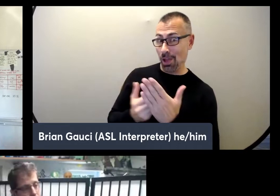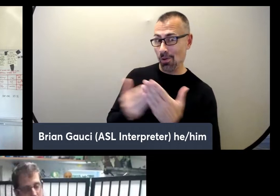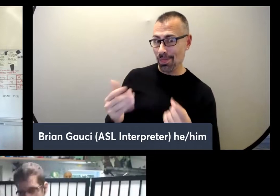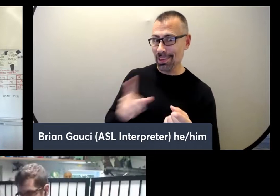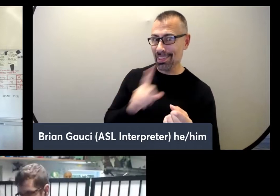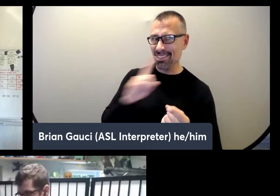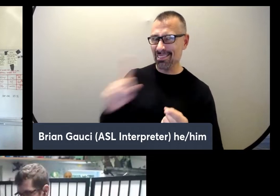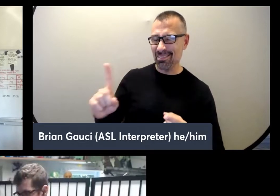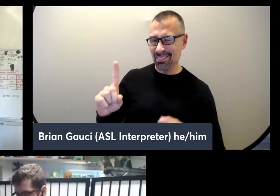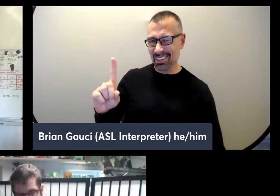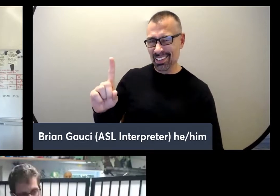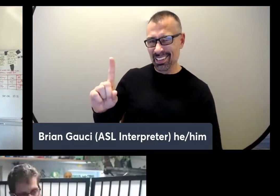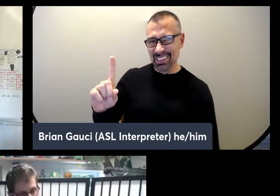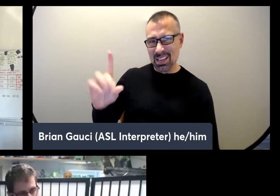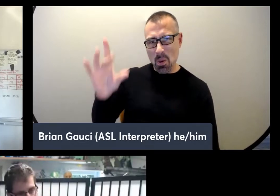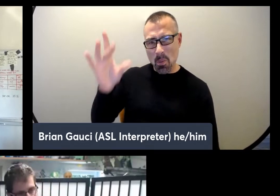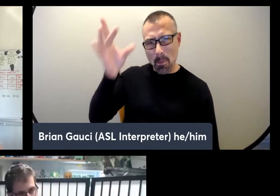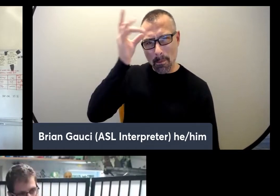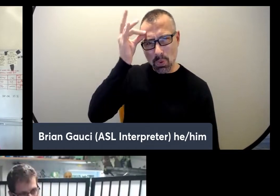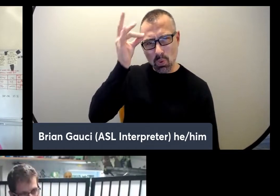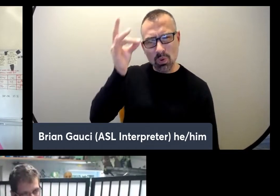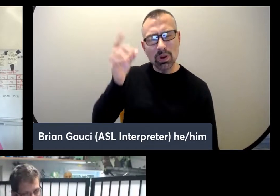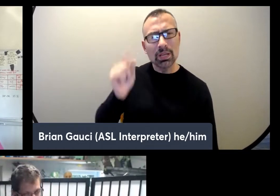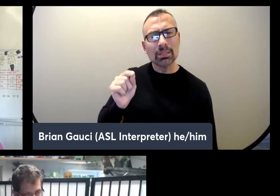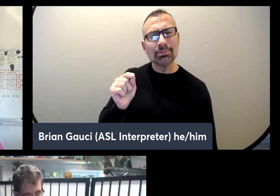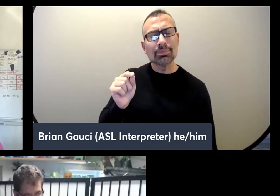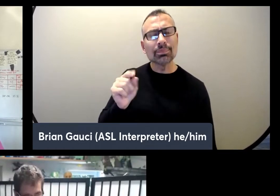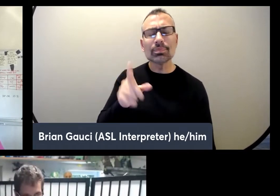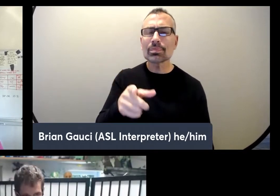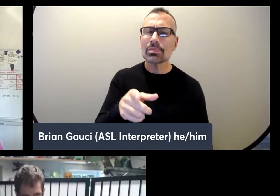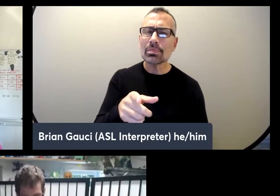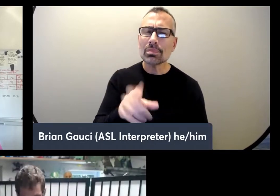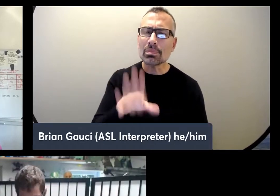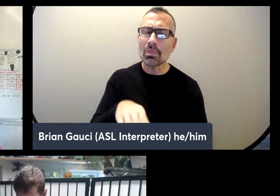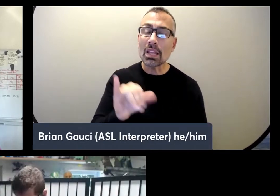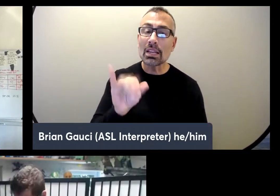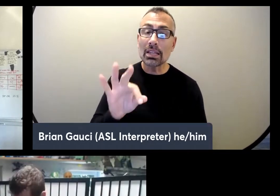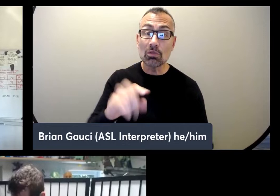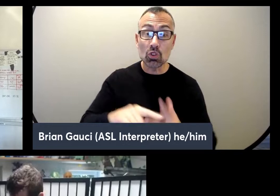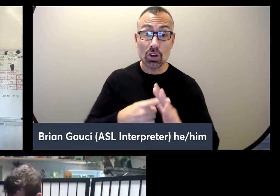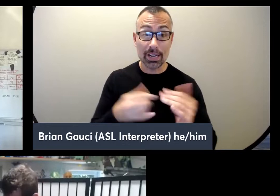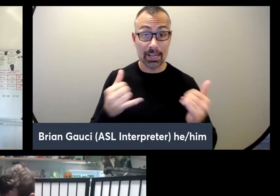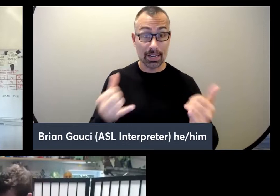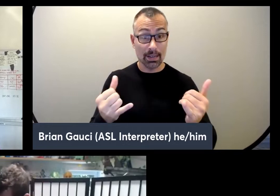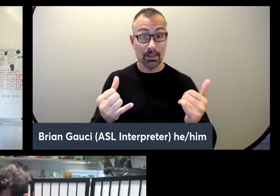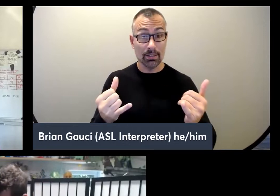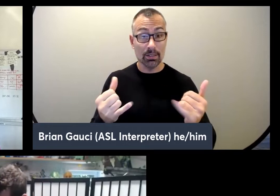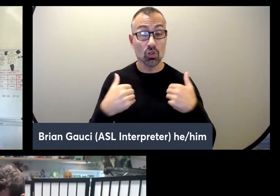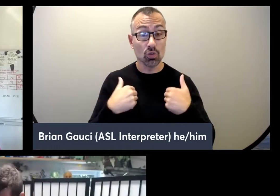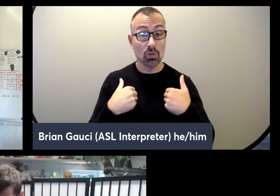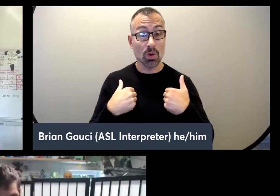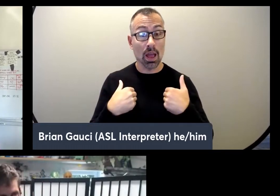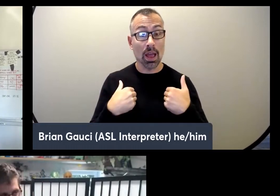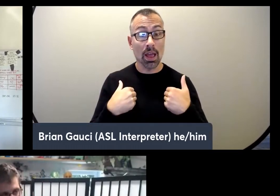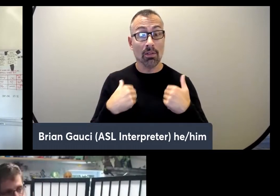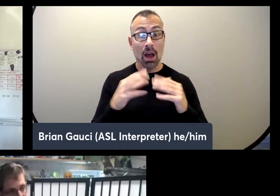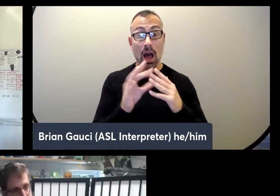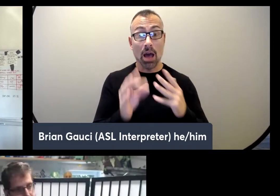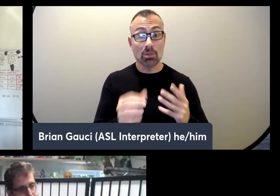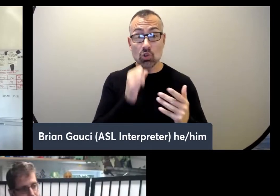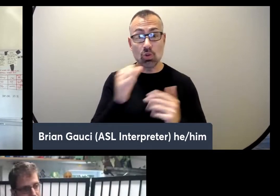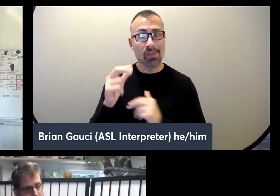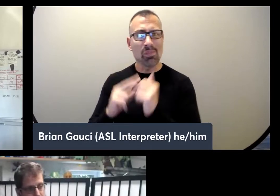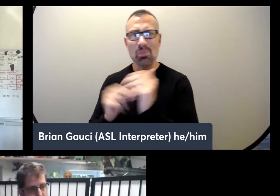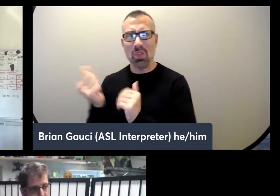different options that you were just like saying is like if you're starting now, you have you don't have to build everything out completely